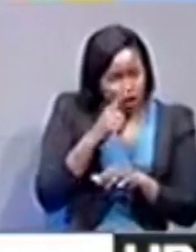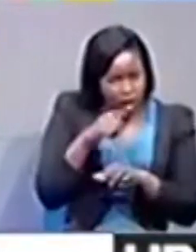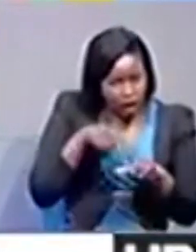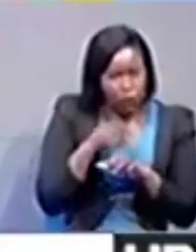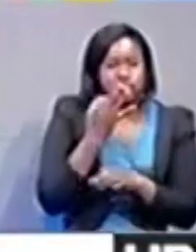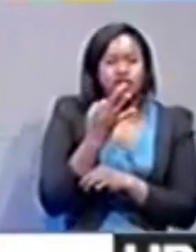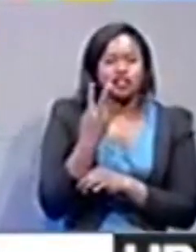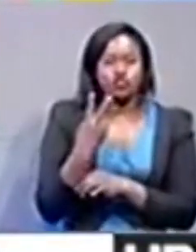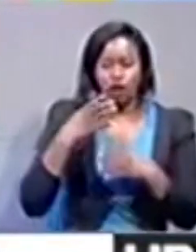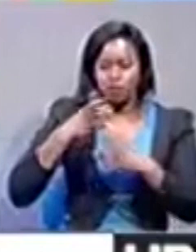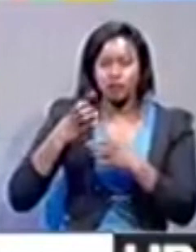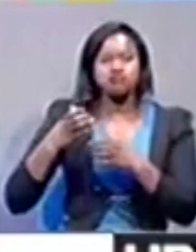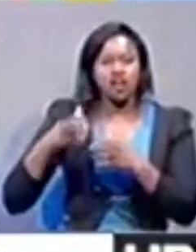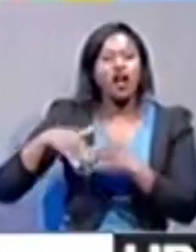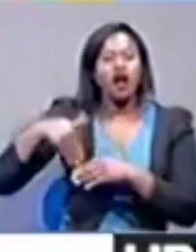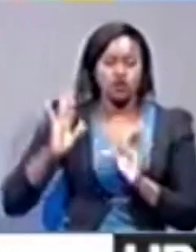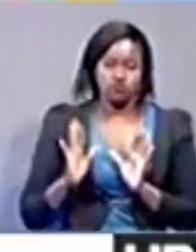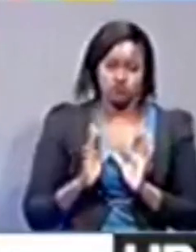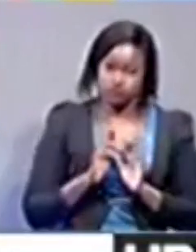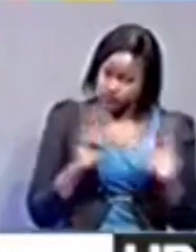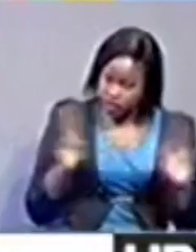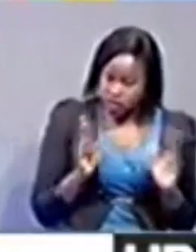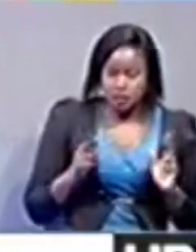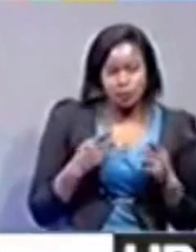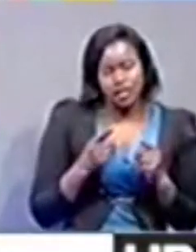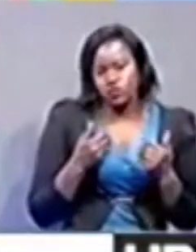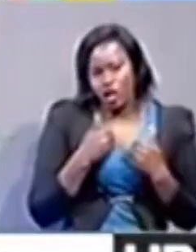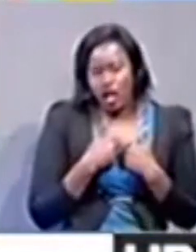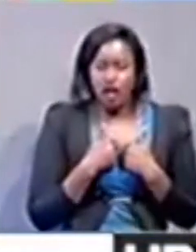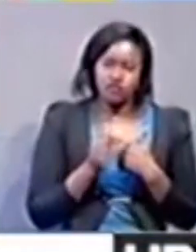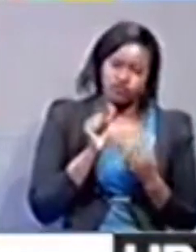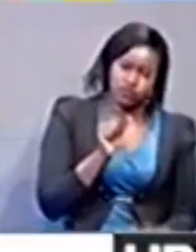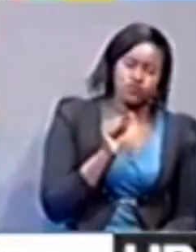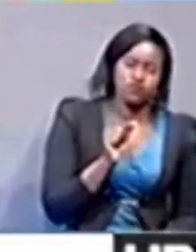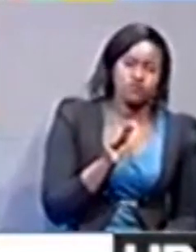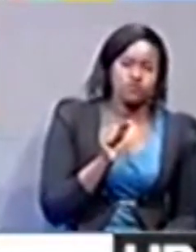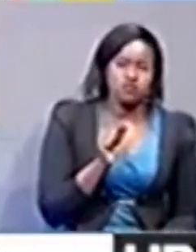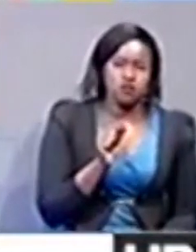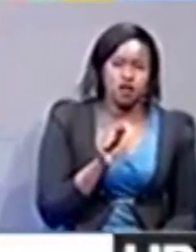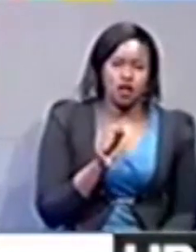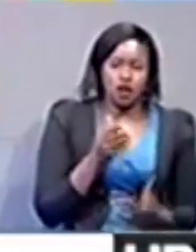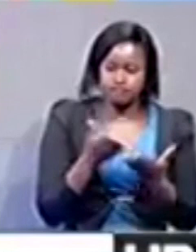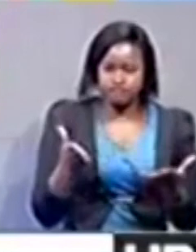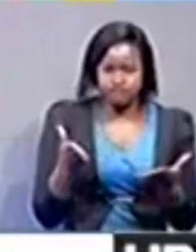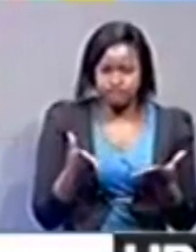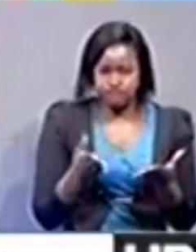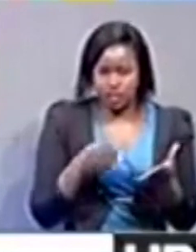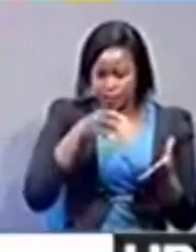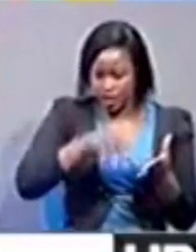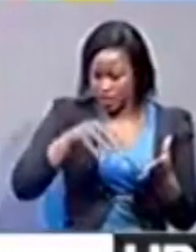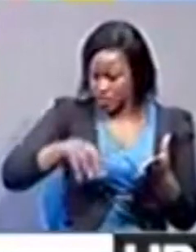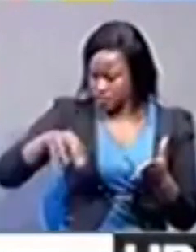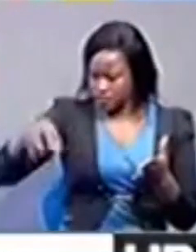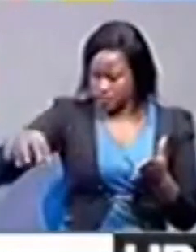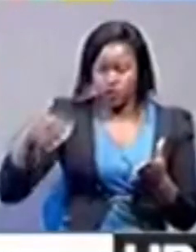However, since we only have limited quantities of the cartridges that are needed for